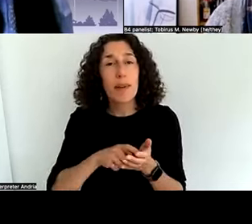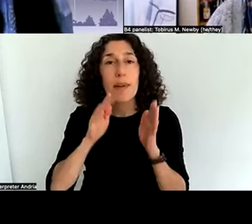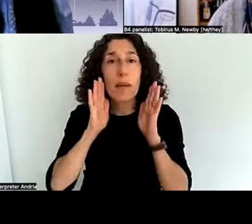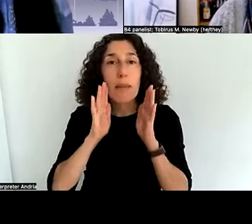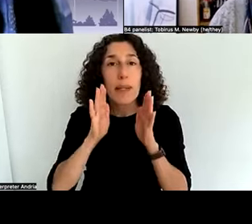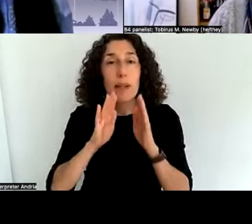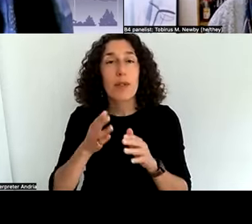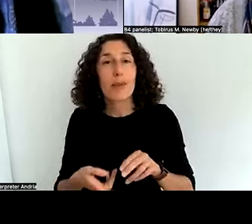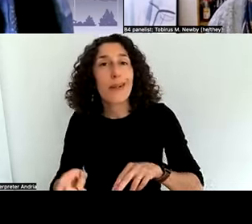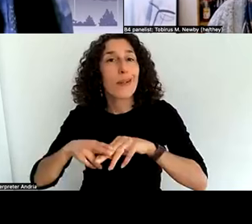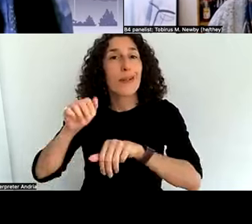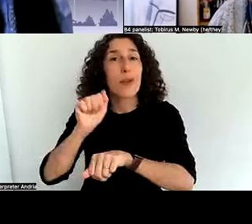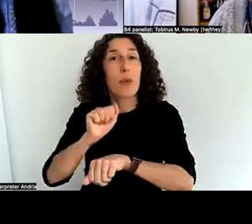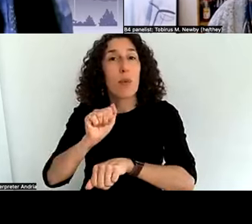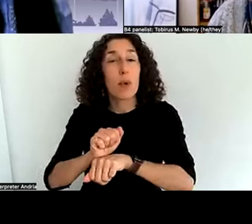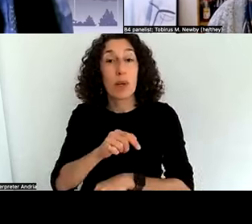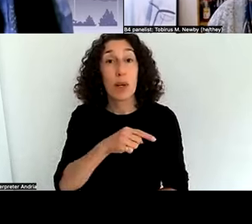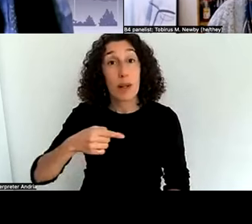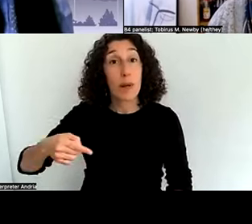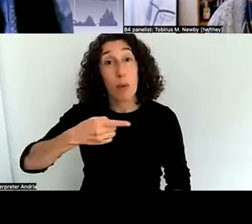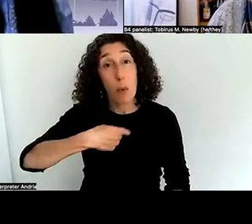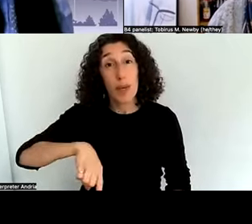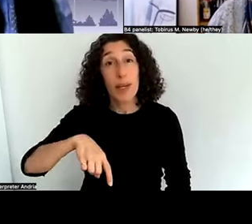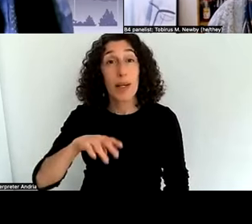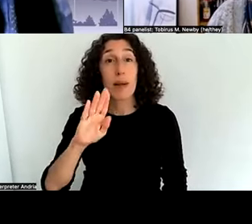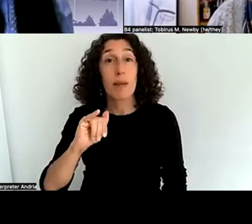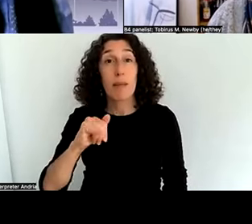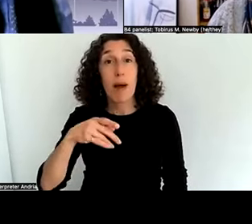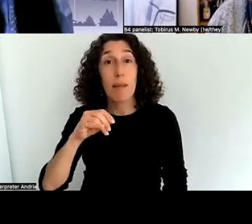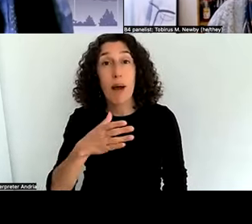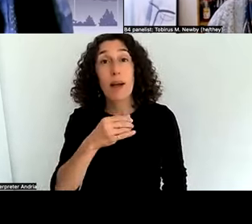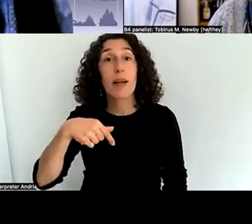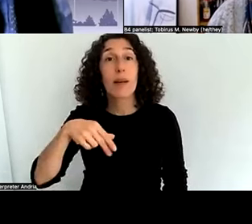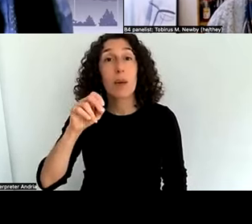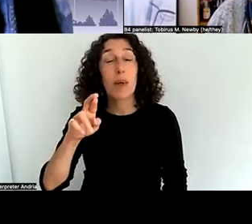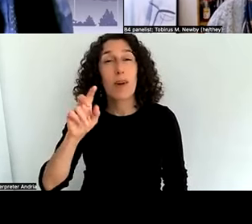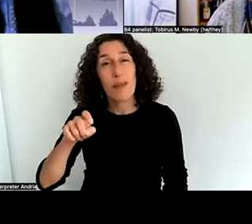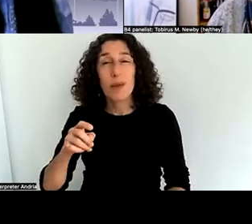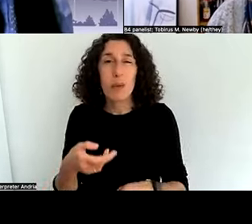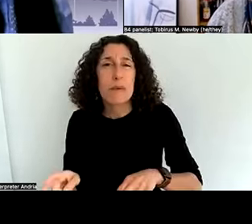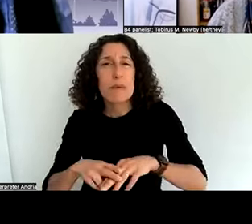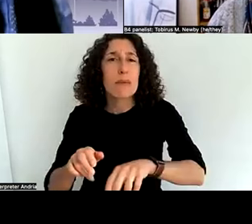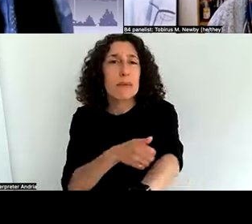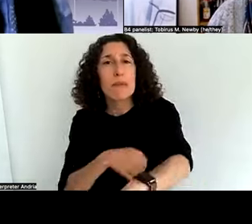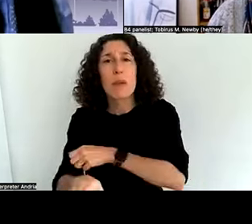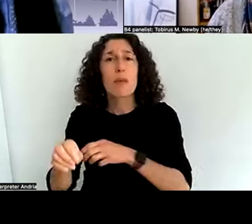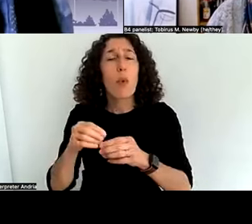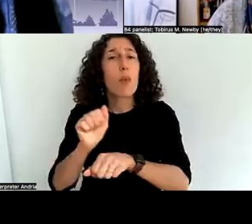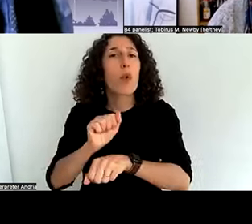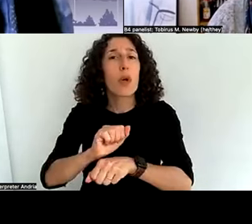we often have to do to show up for the mission of this university, then you will start to